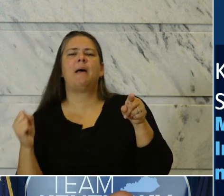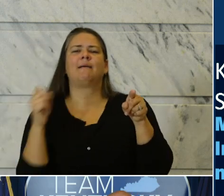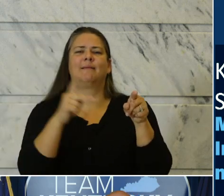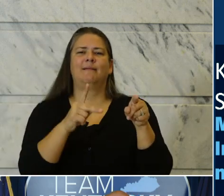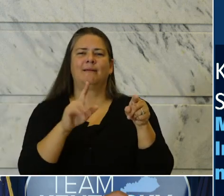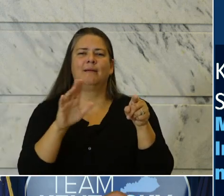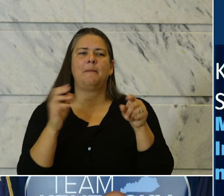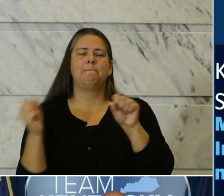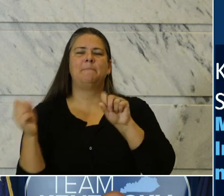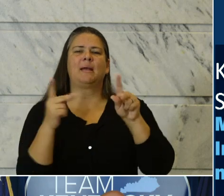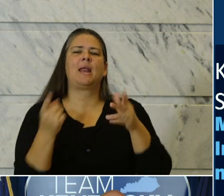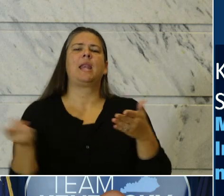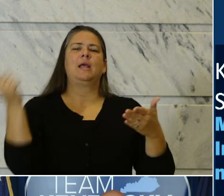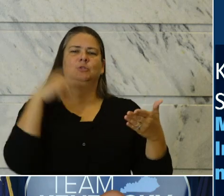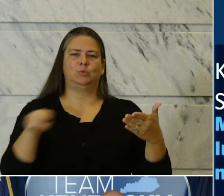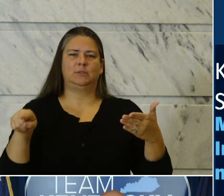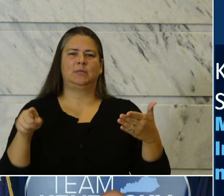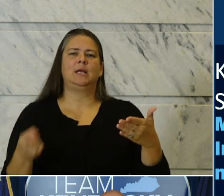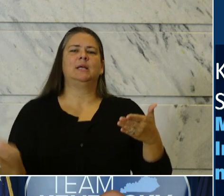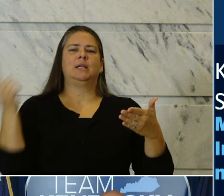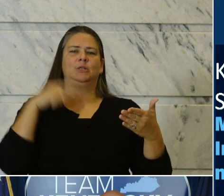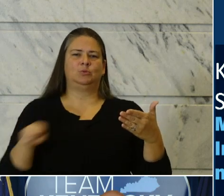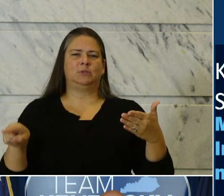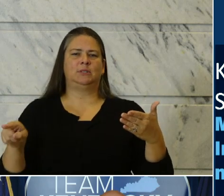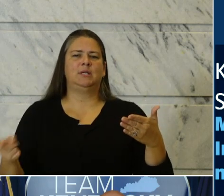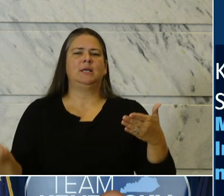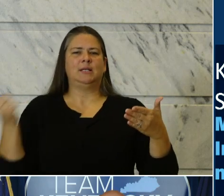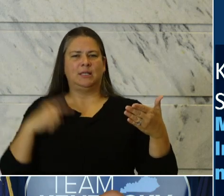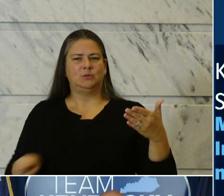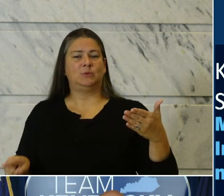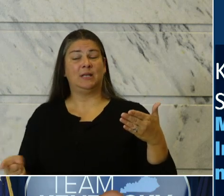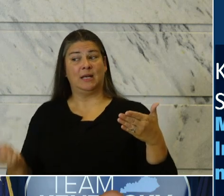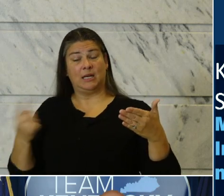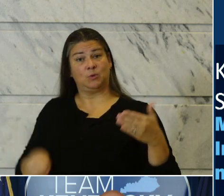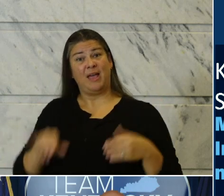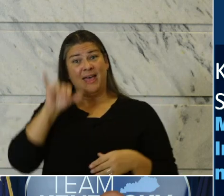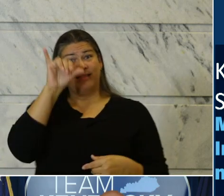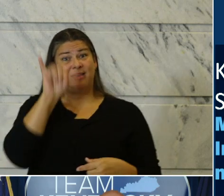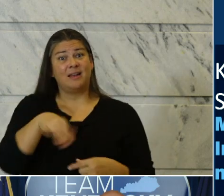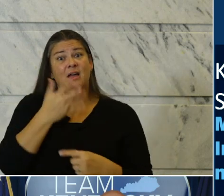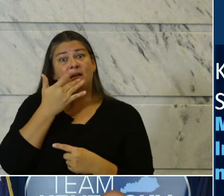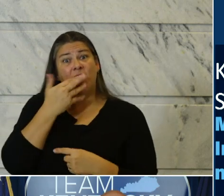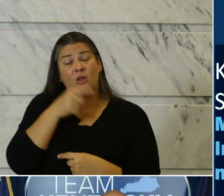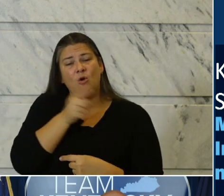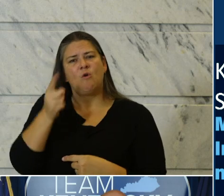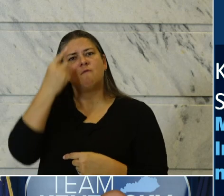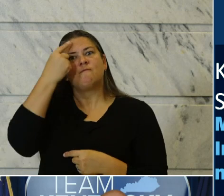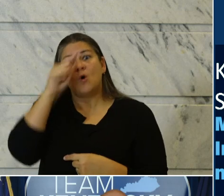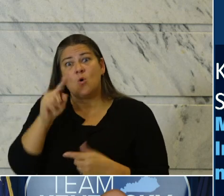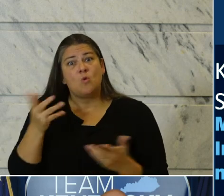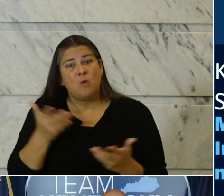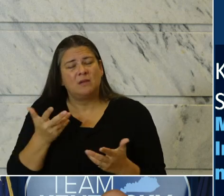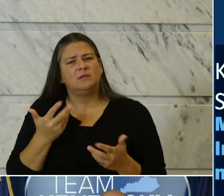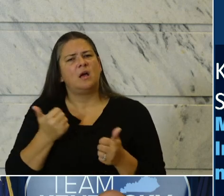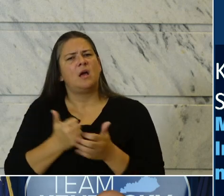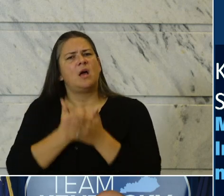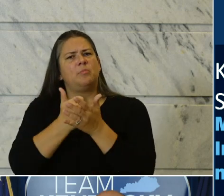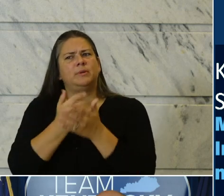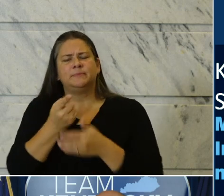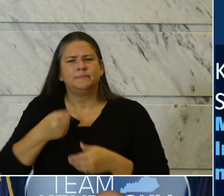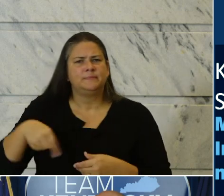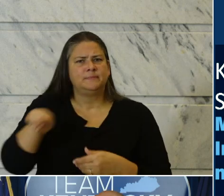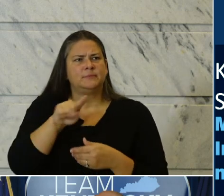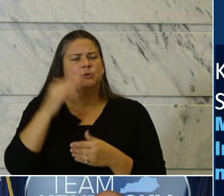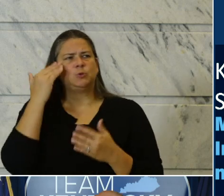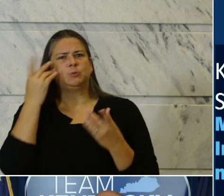disease is particularly active in your community, the entire community. That involves K through 12 schools, but it also involves nursing